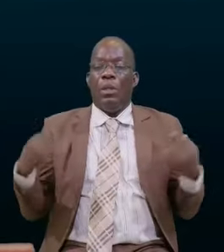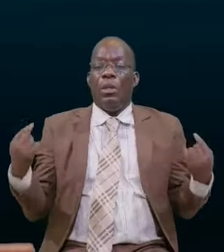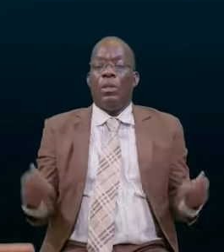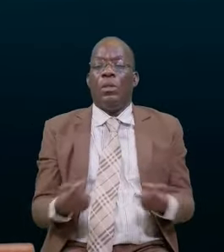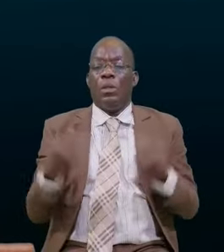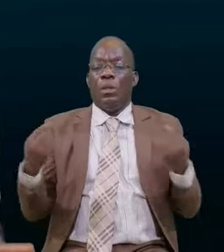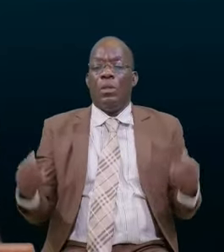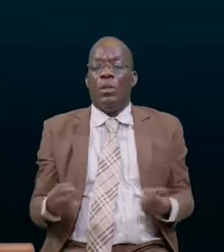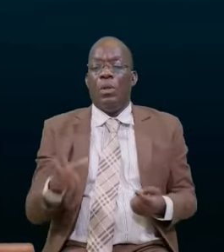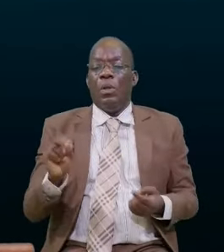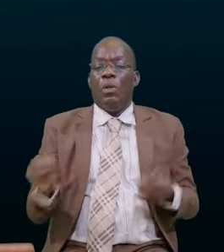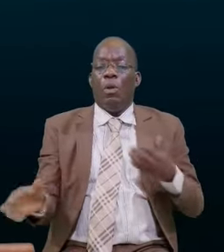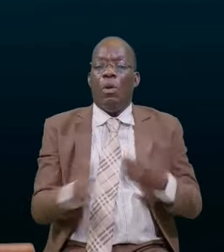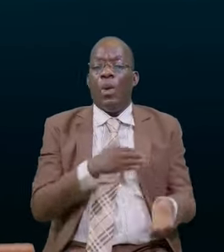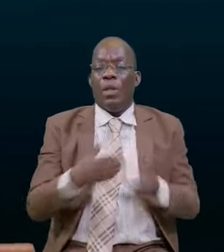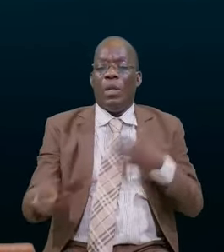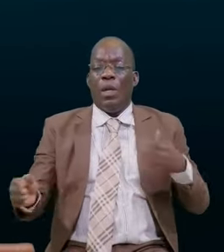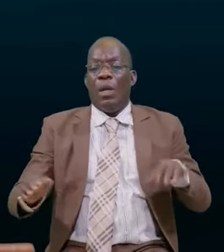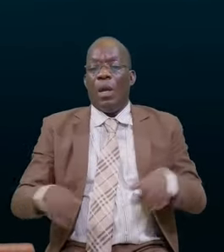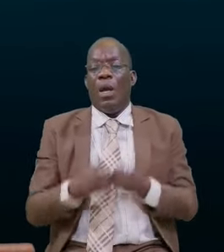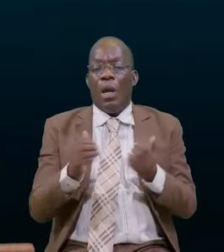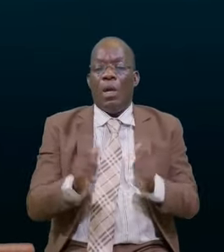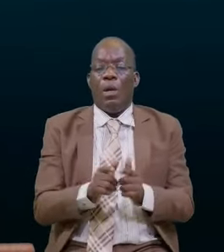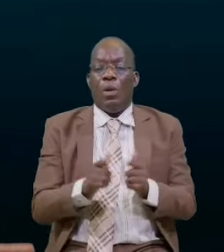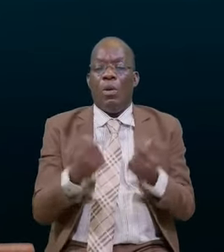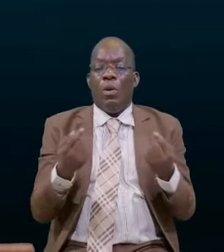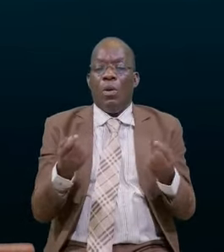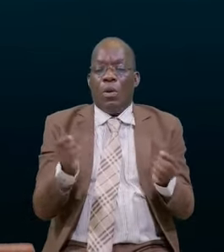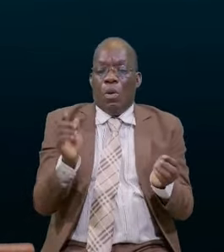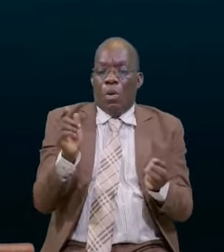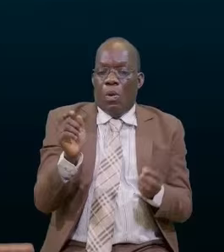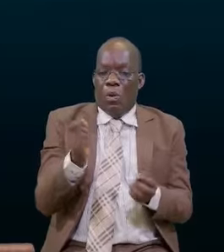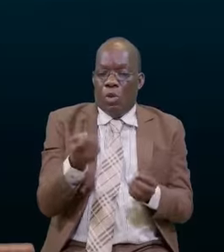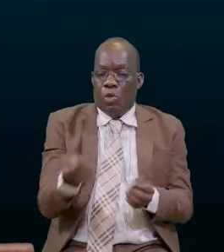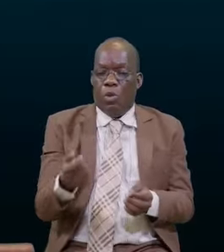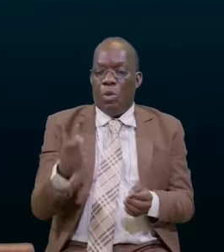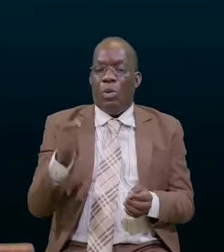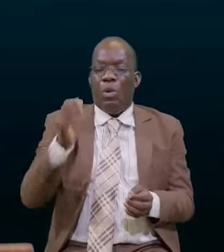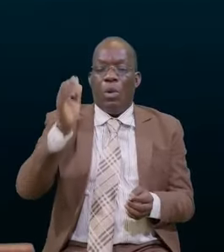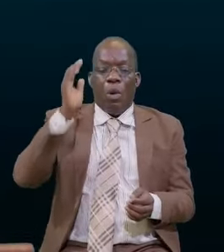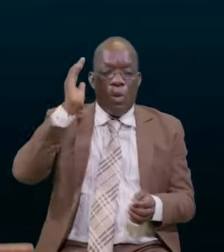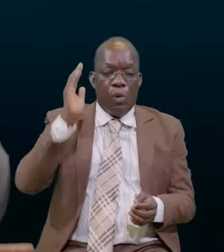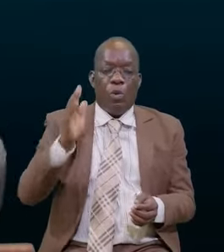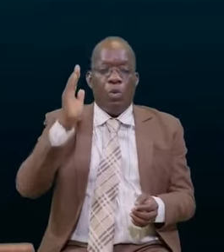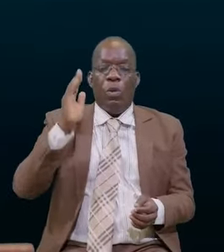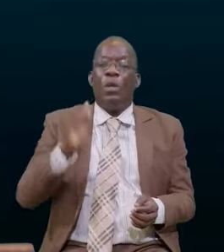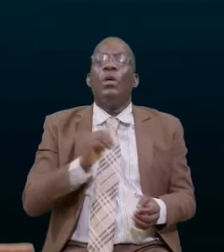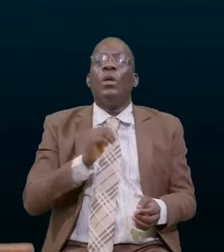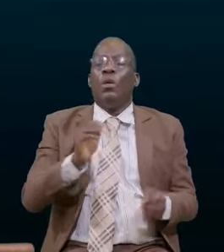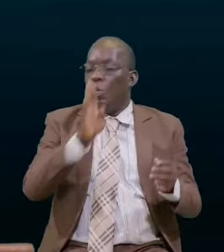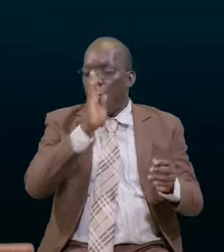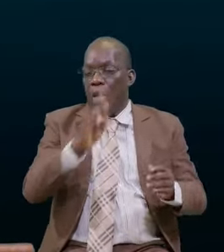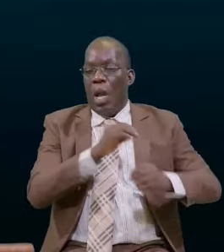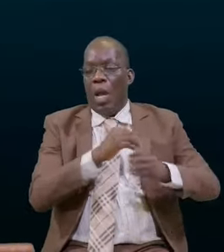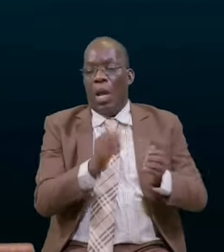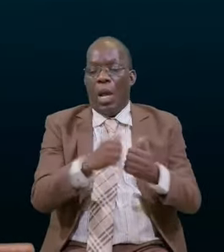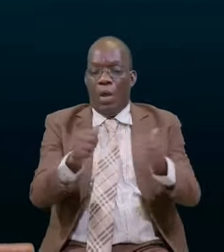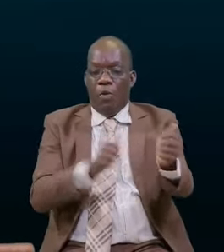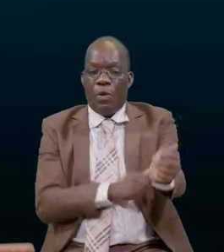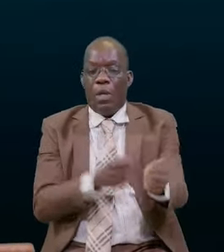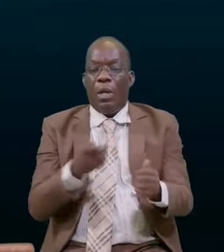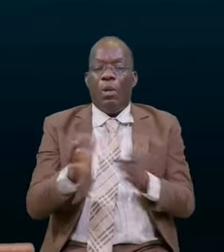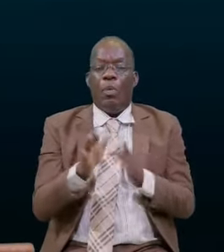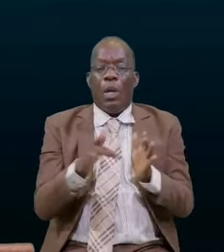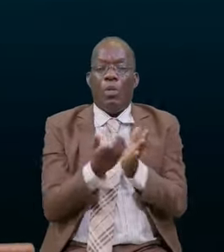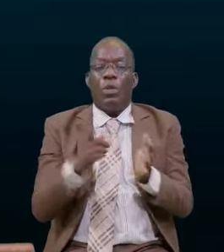matter how small should be feared and avoided as to avoid his snake the Bible tells Usain from all appearance of